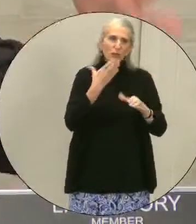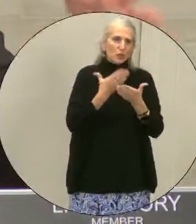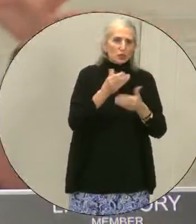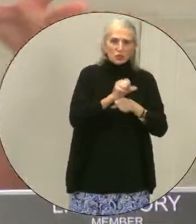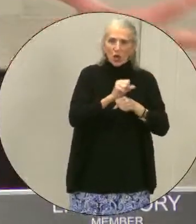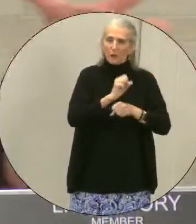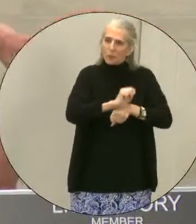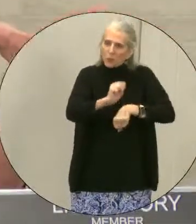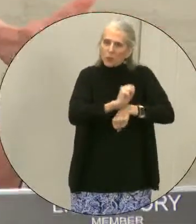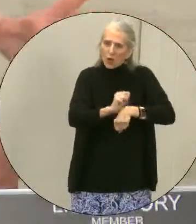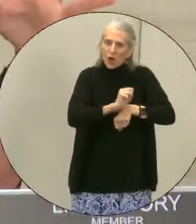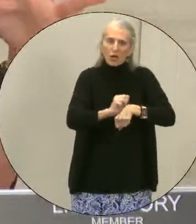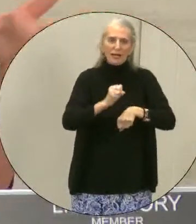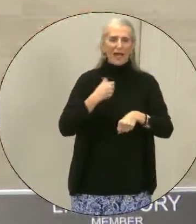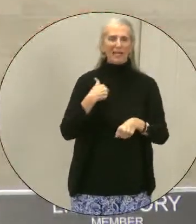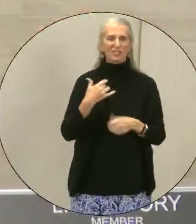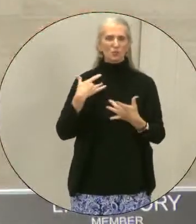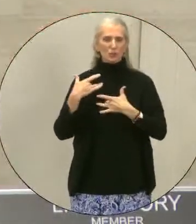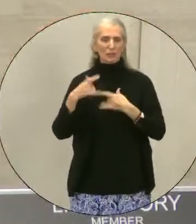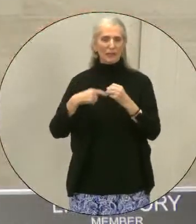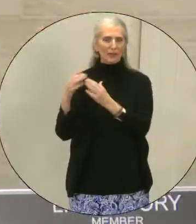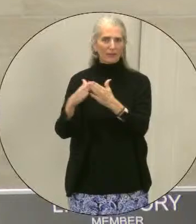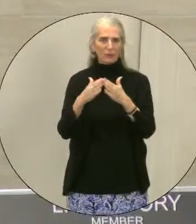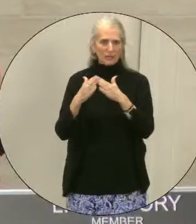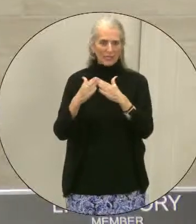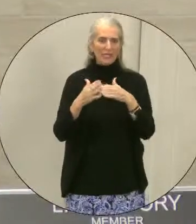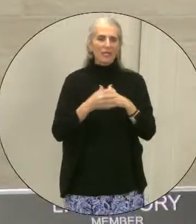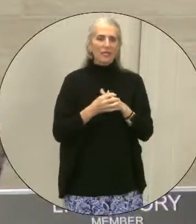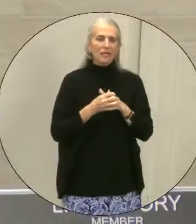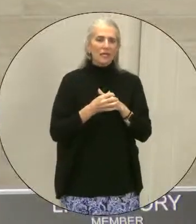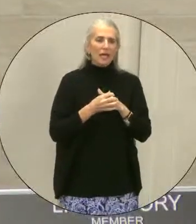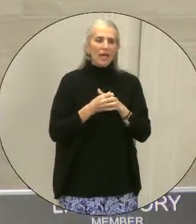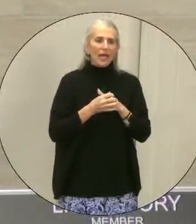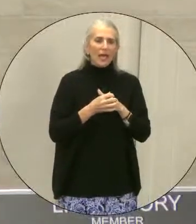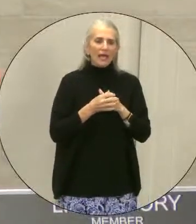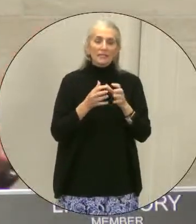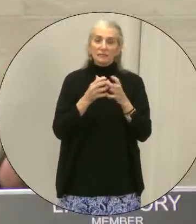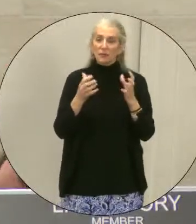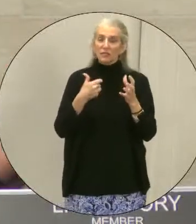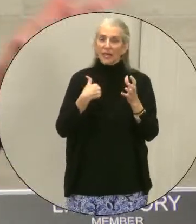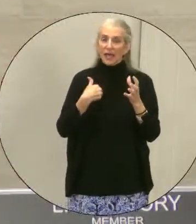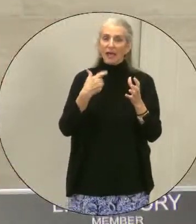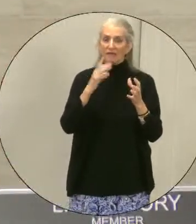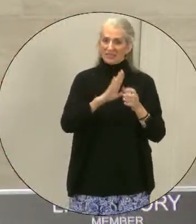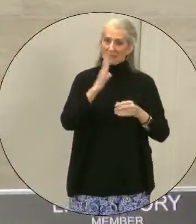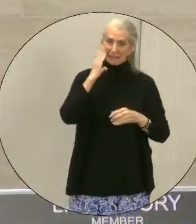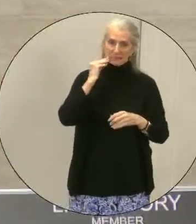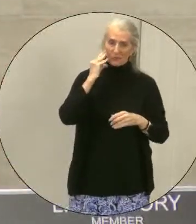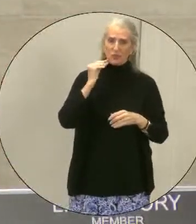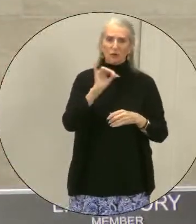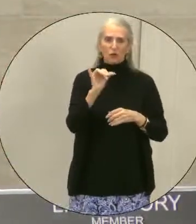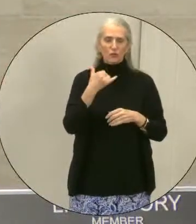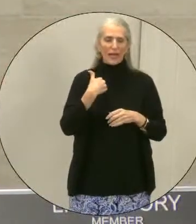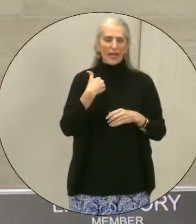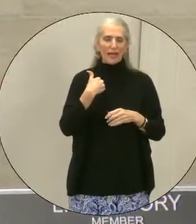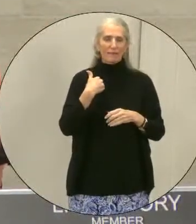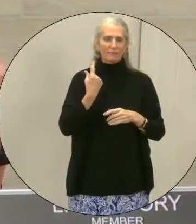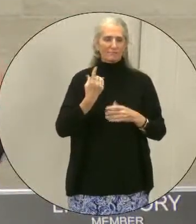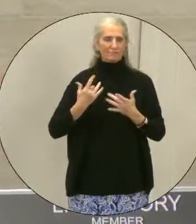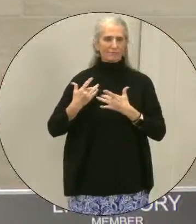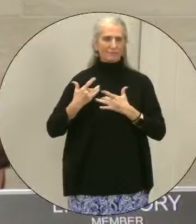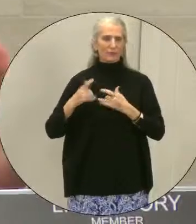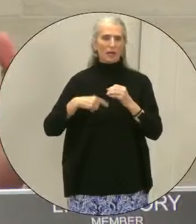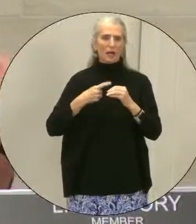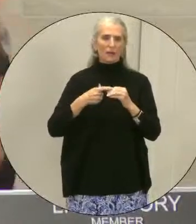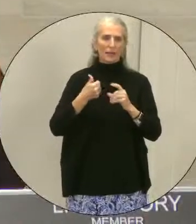I just worry about the community connection piece. And then as much as respect as I have for him and his experience, I just also have a concern about him